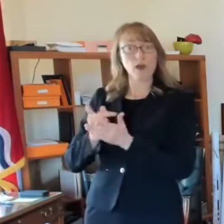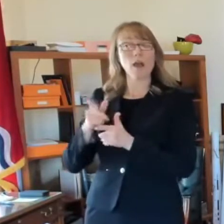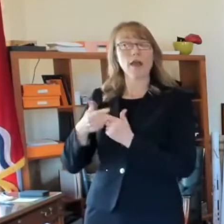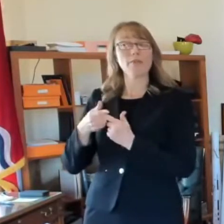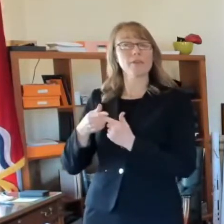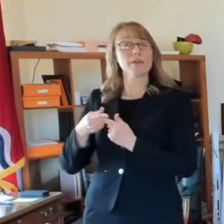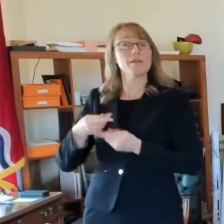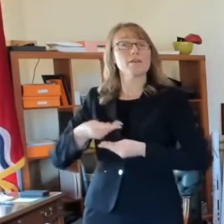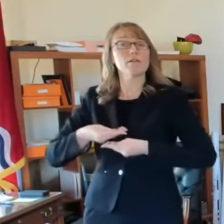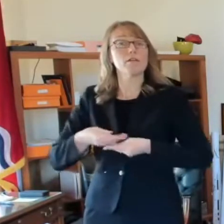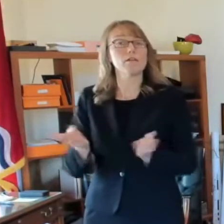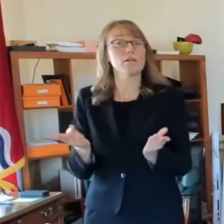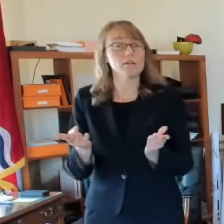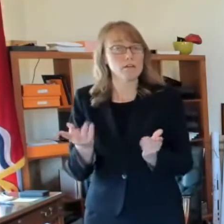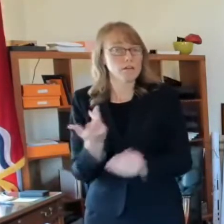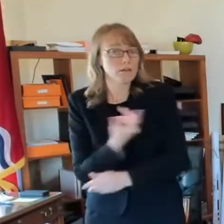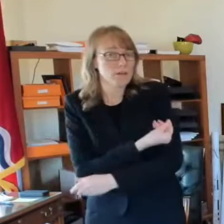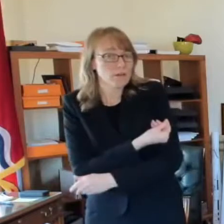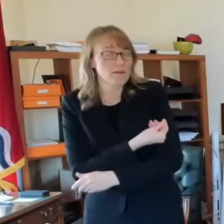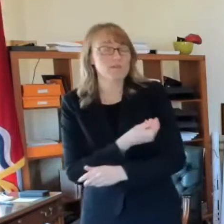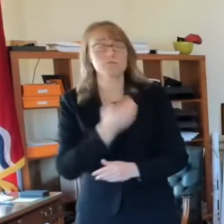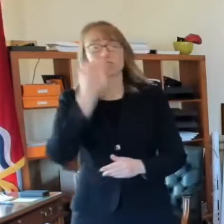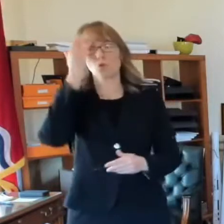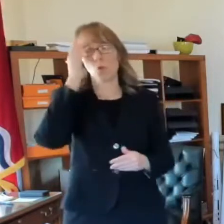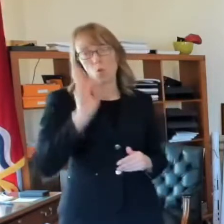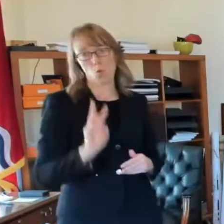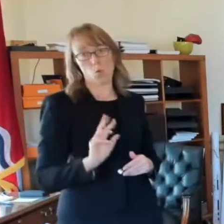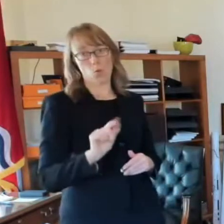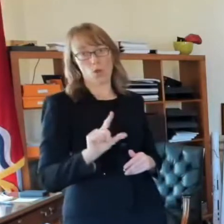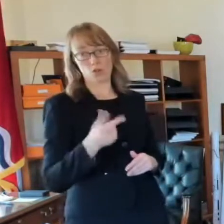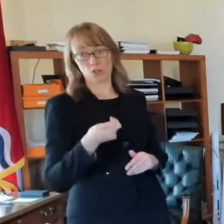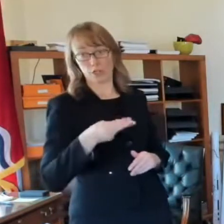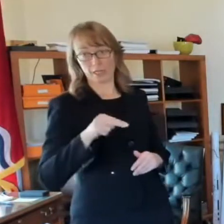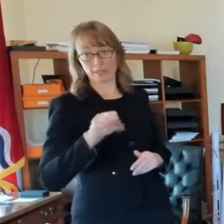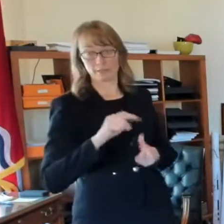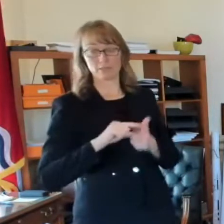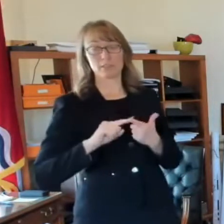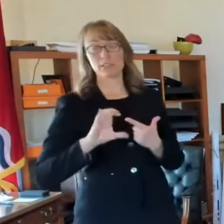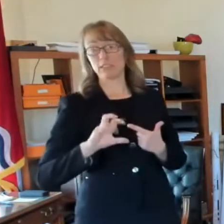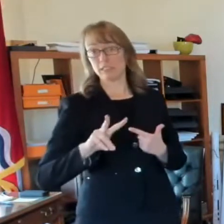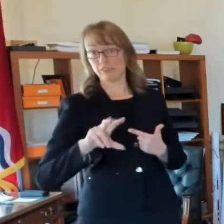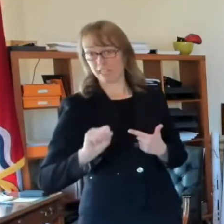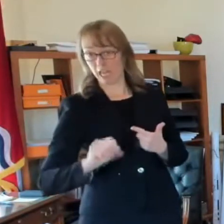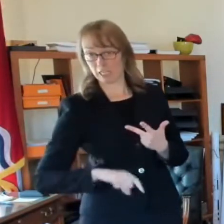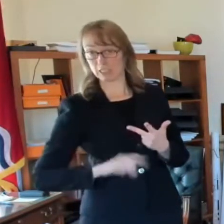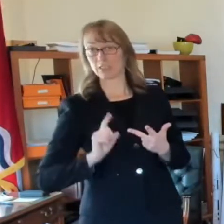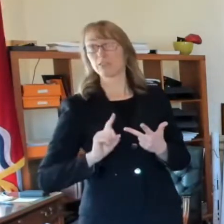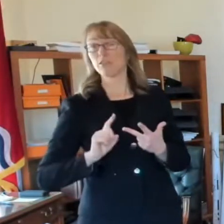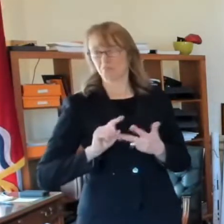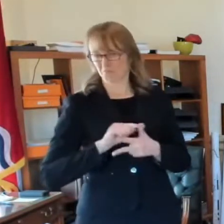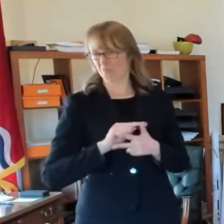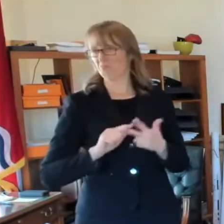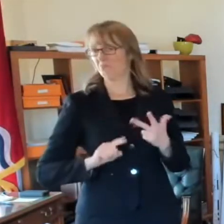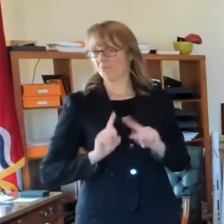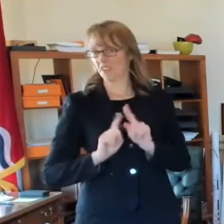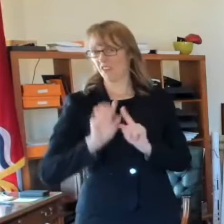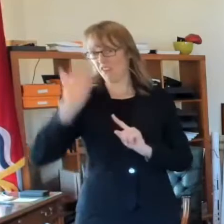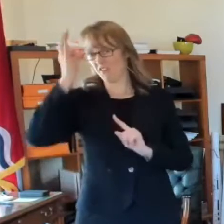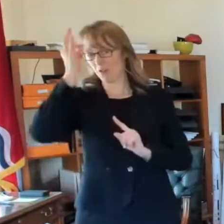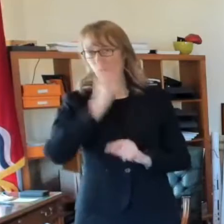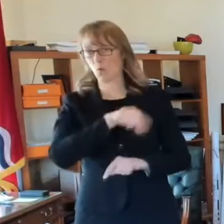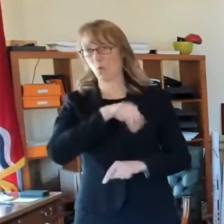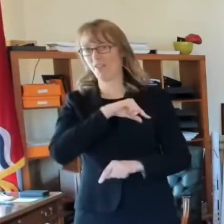are private groups, Walgreens, CVS, other folks who are also our federally qualified health centers, who will also be involved in